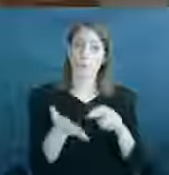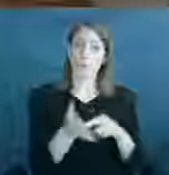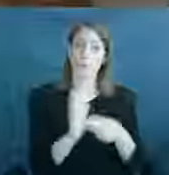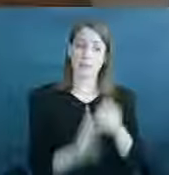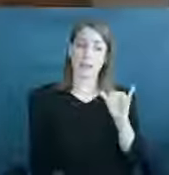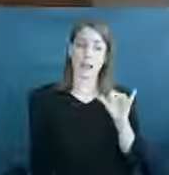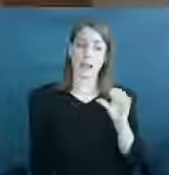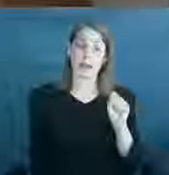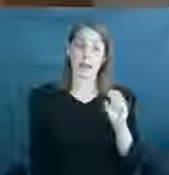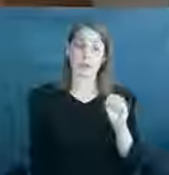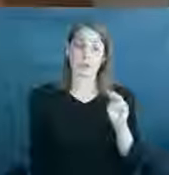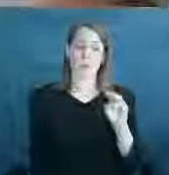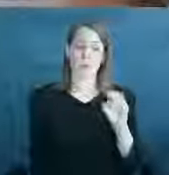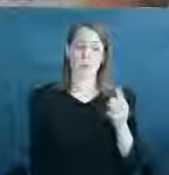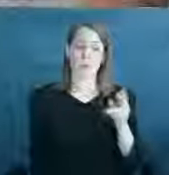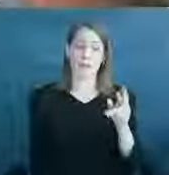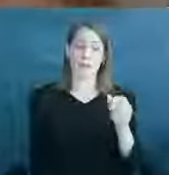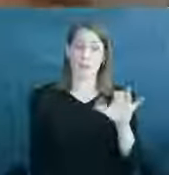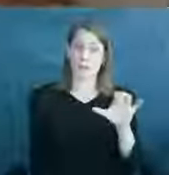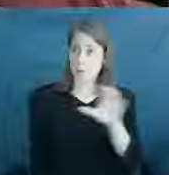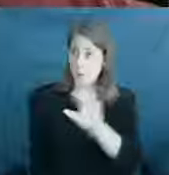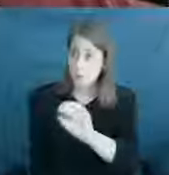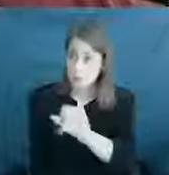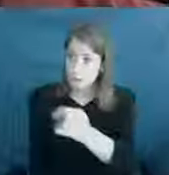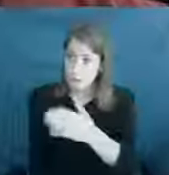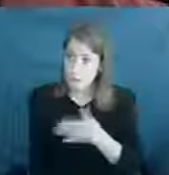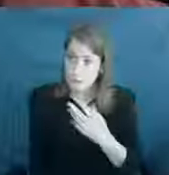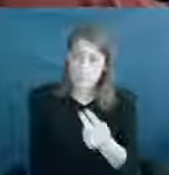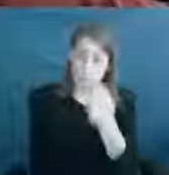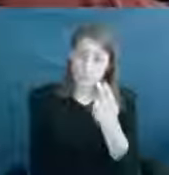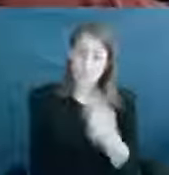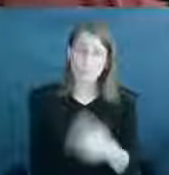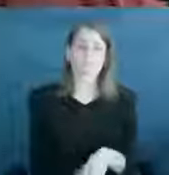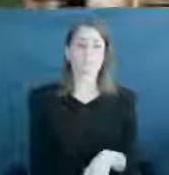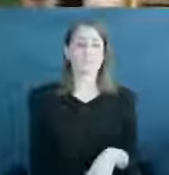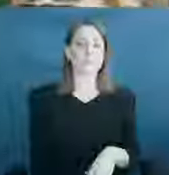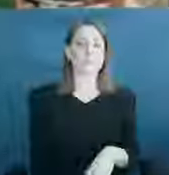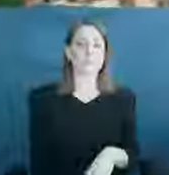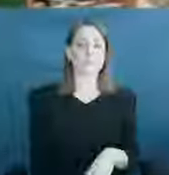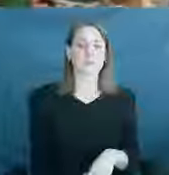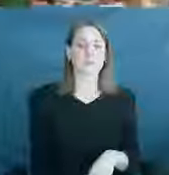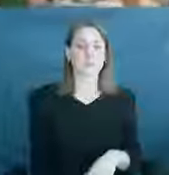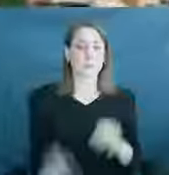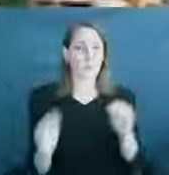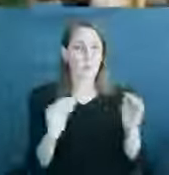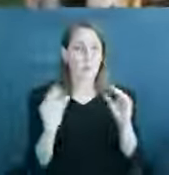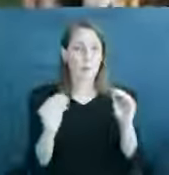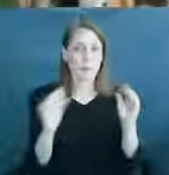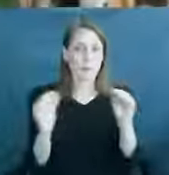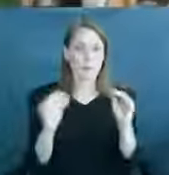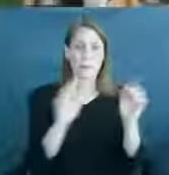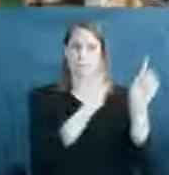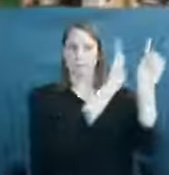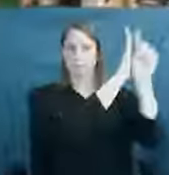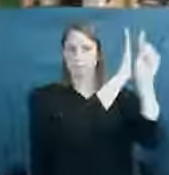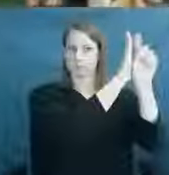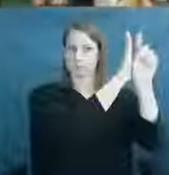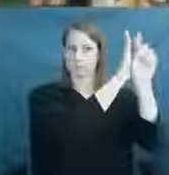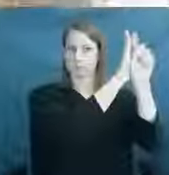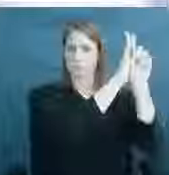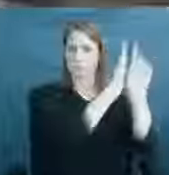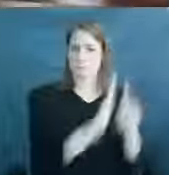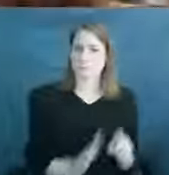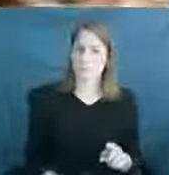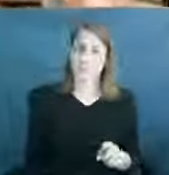Okay, we had one objective today, to learn what an isometric drawing is. Okay, can one of you tell me what an isometric drawing... OJ, can you look at the